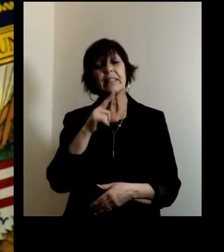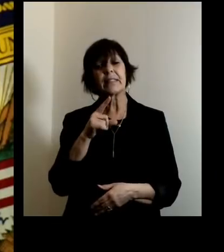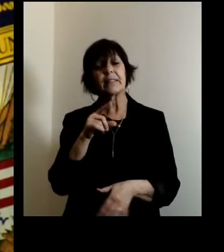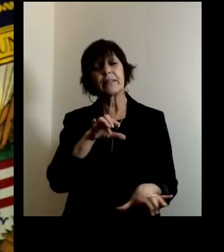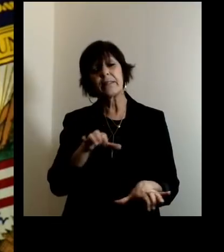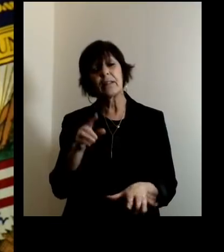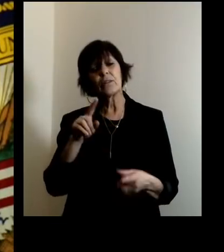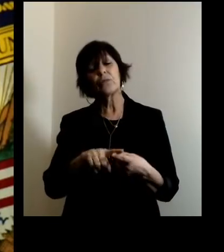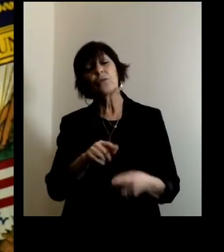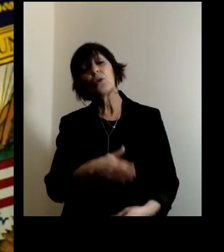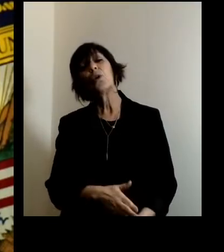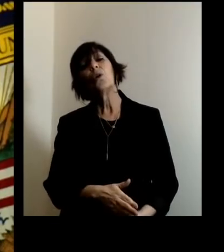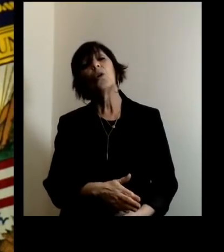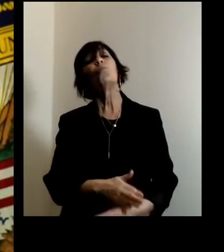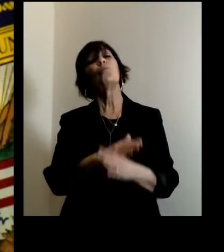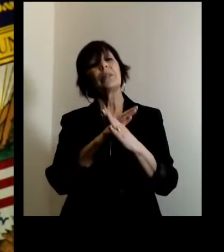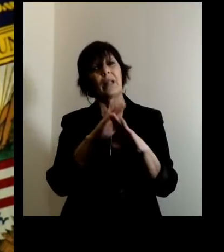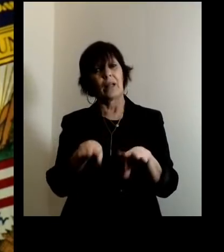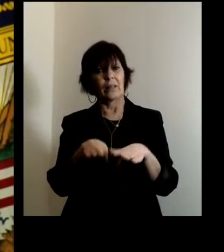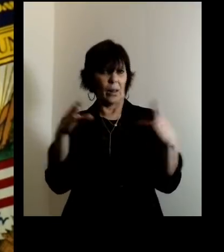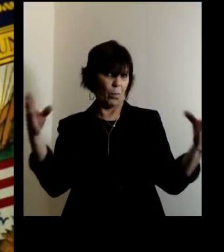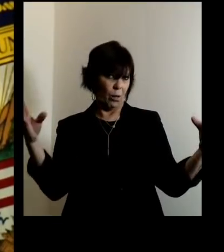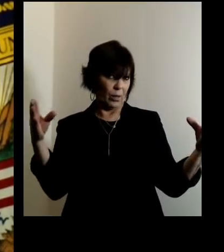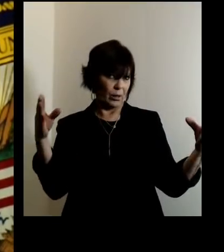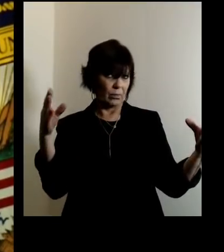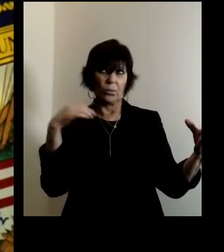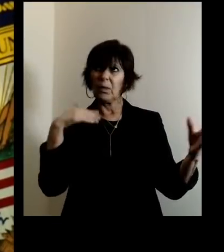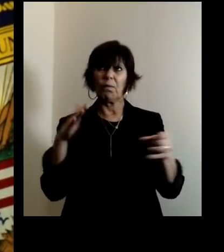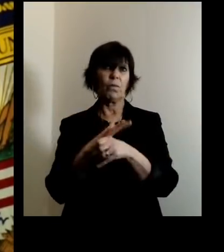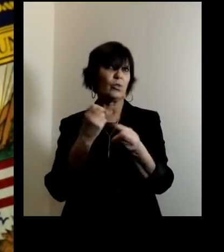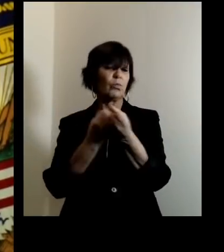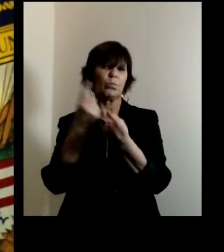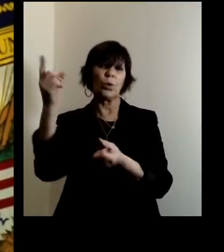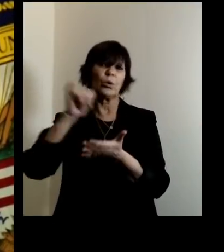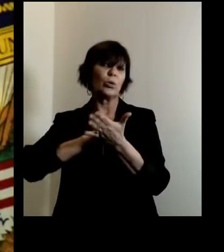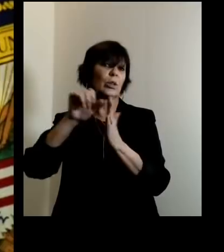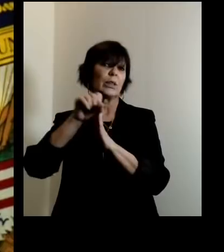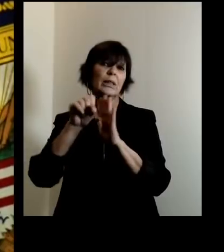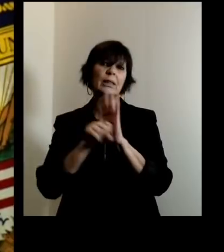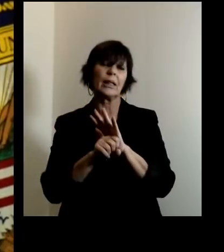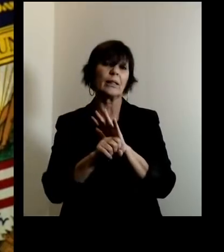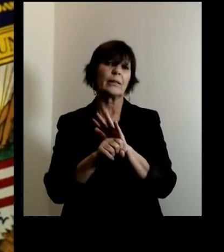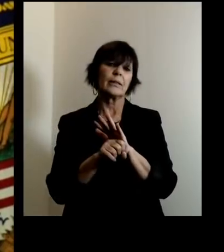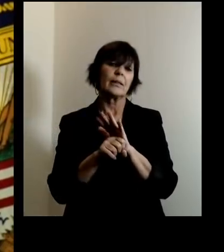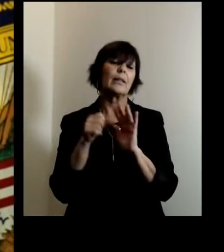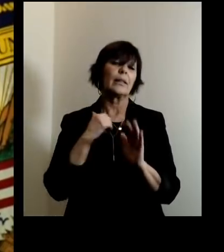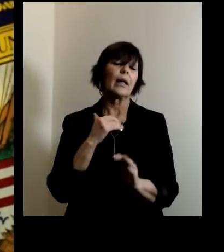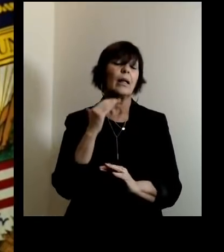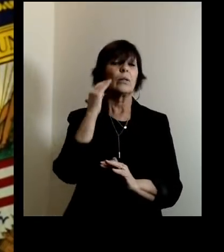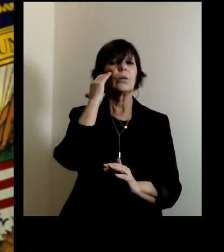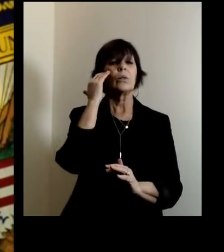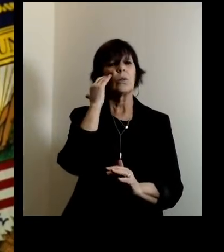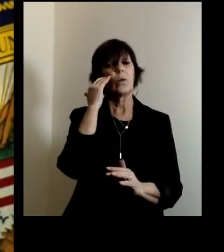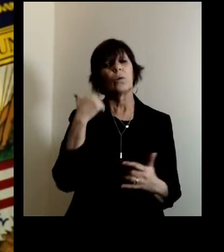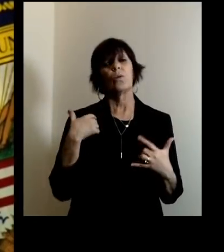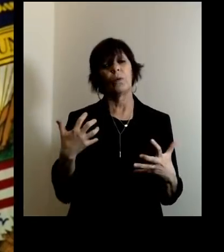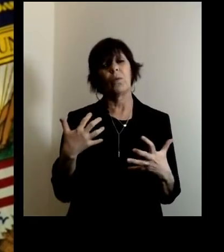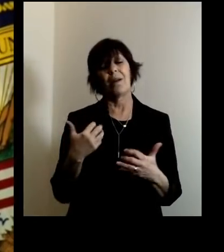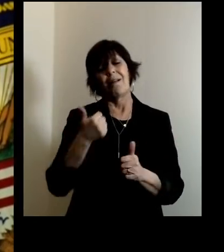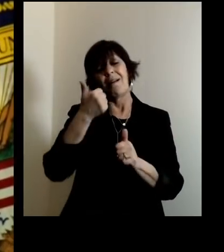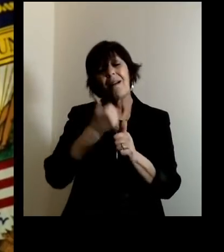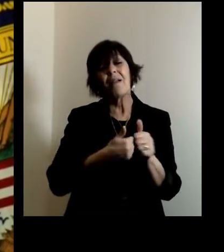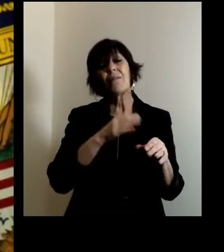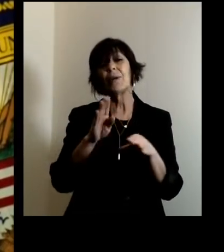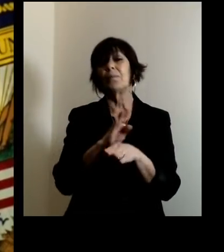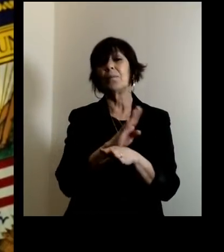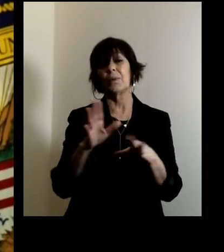the general public. We have the full support of New York State, and I do know that we want every business owner to